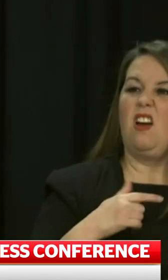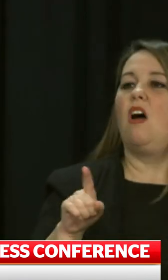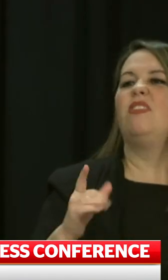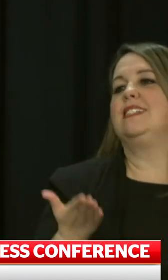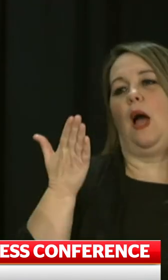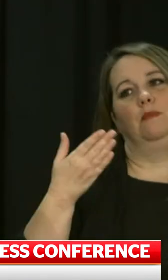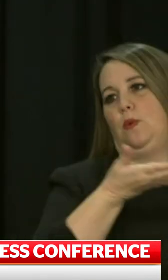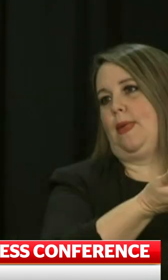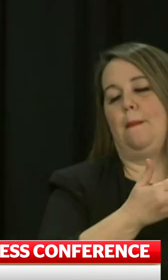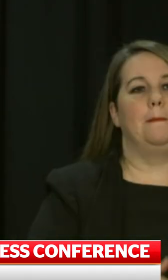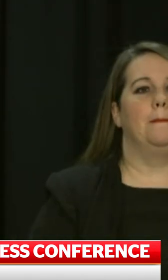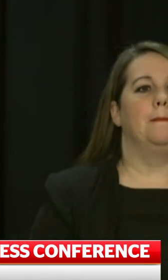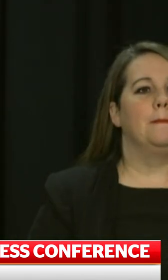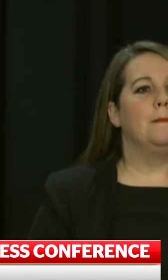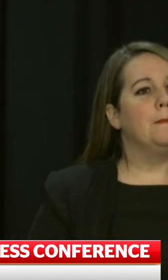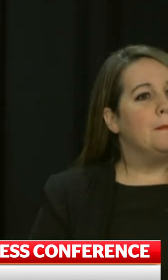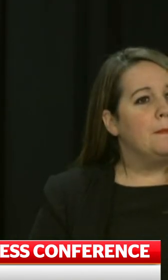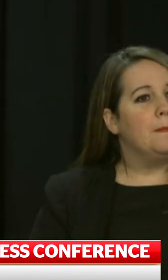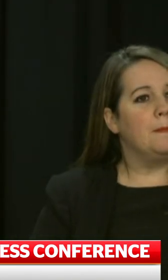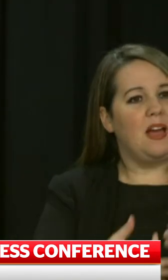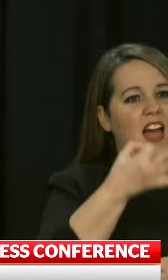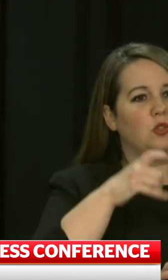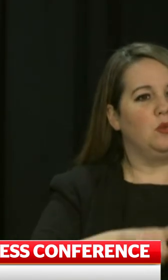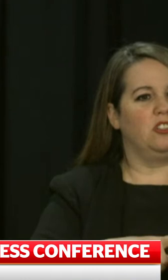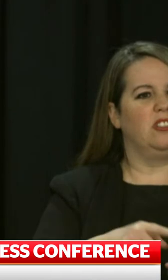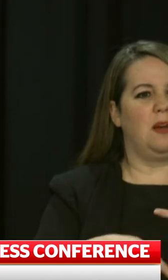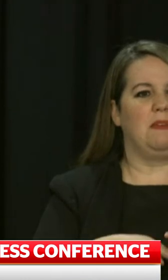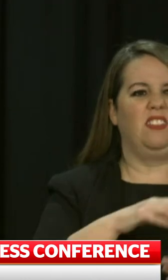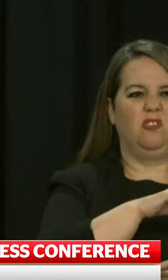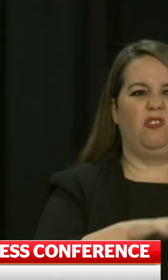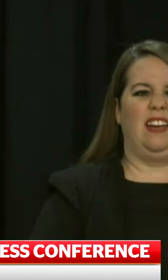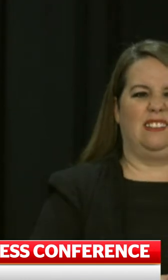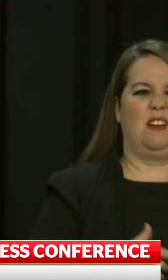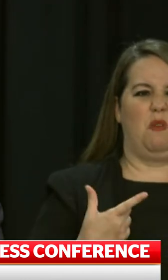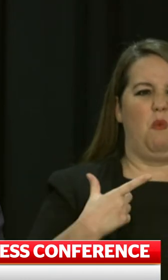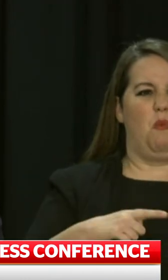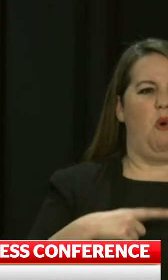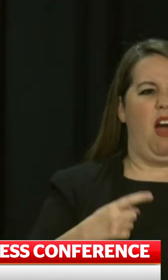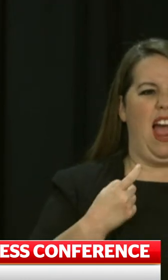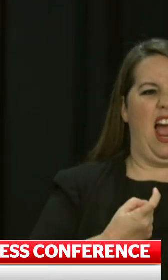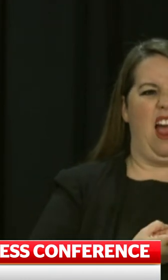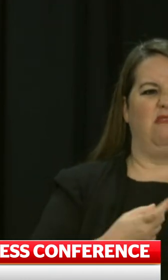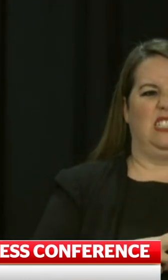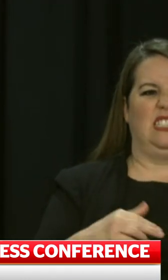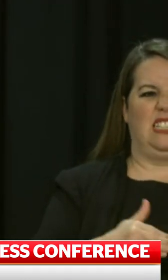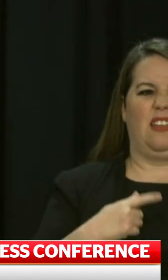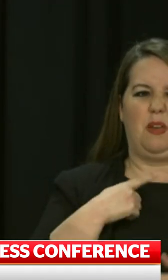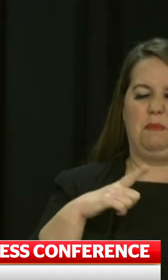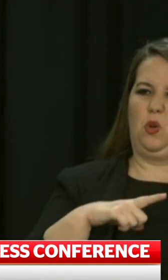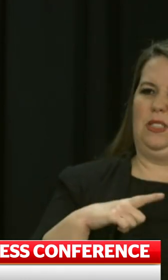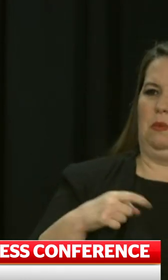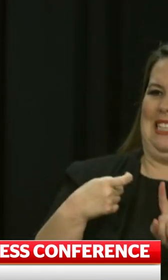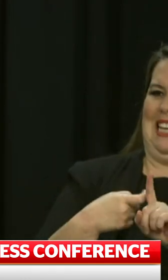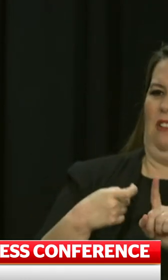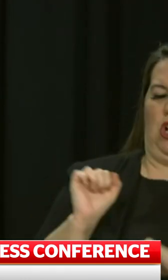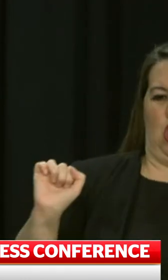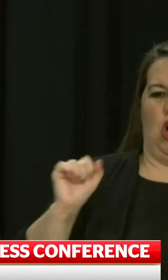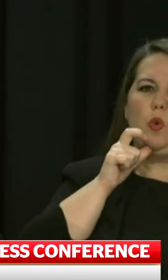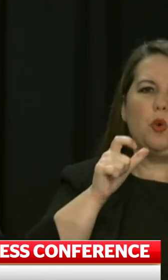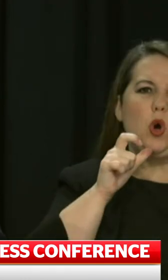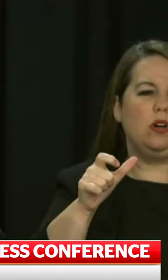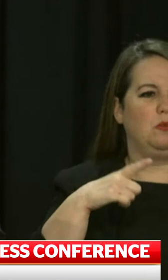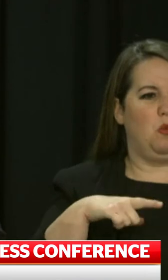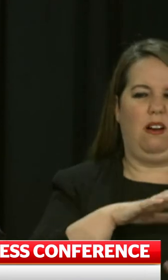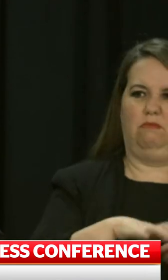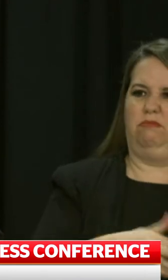it? That they were the ones that took the record. How did you get to read it if it belongs to RNZ? I believe it